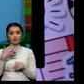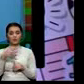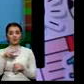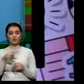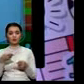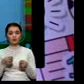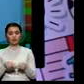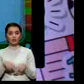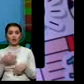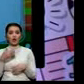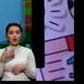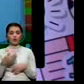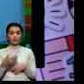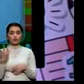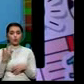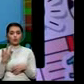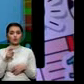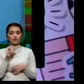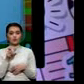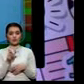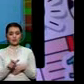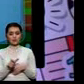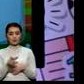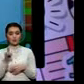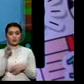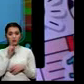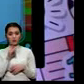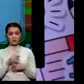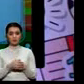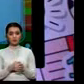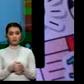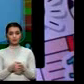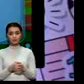2975 litr. Bu esa 3-chi sisternadagi benzin.